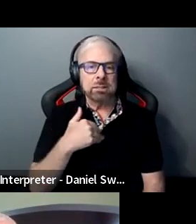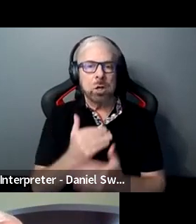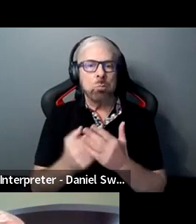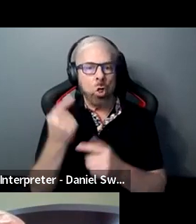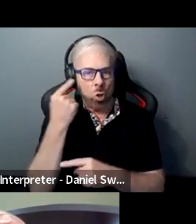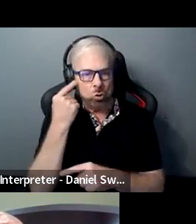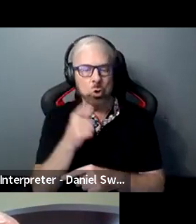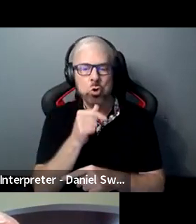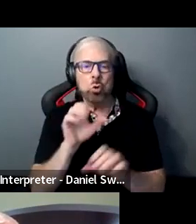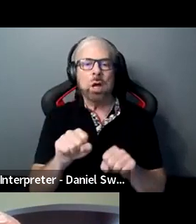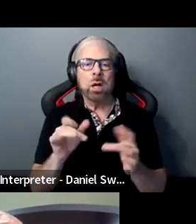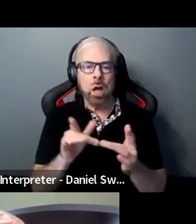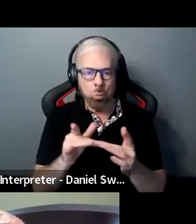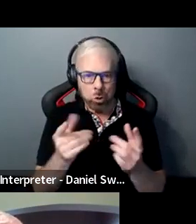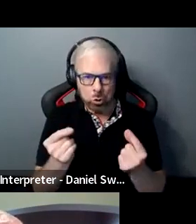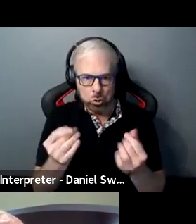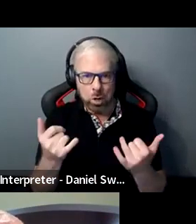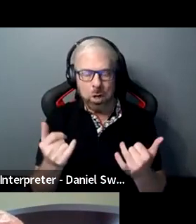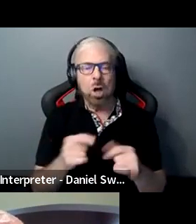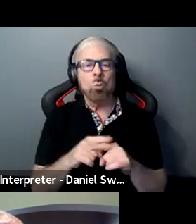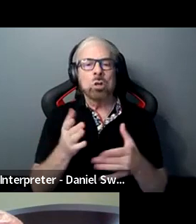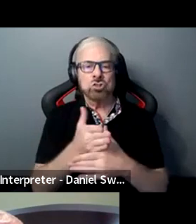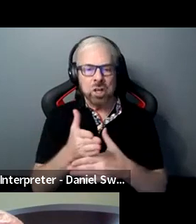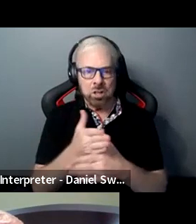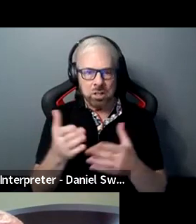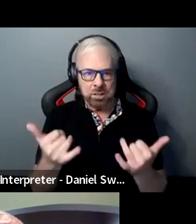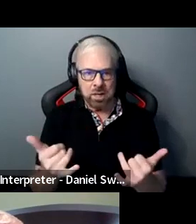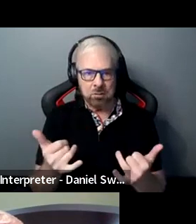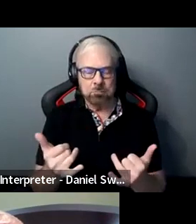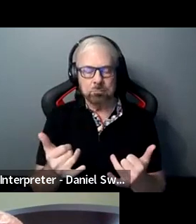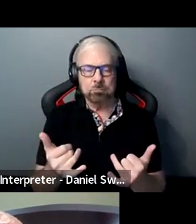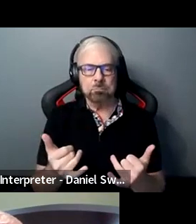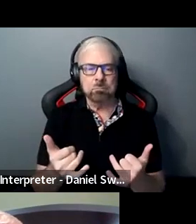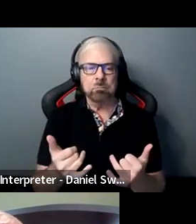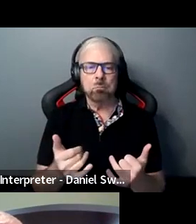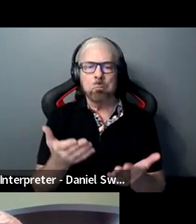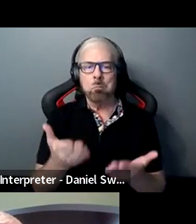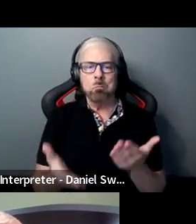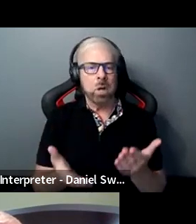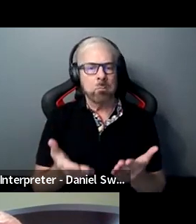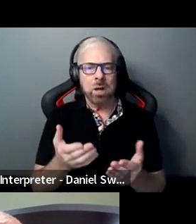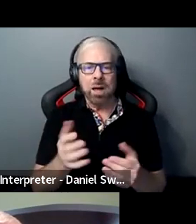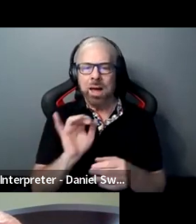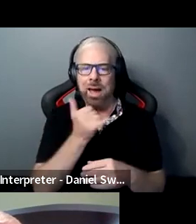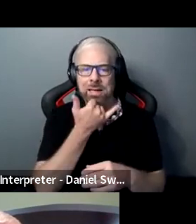could contact and what you could do, and I'm about to share those here. I might accidentally lose